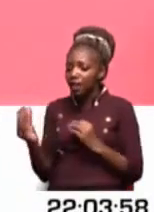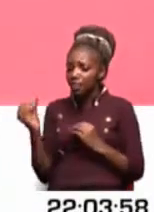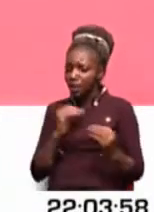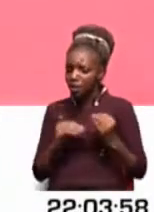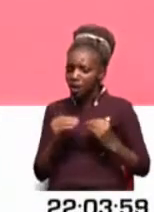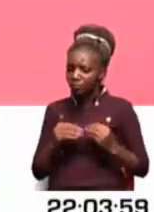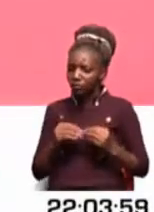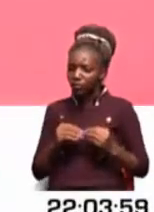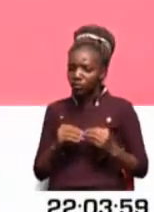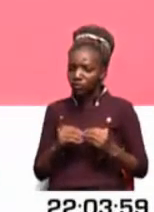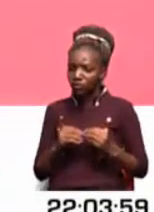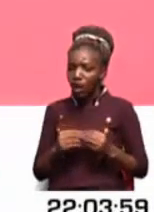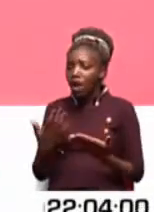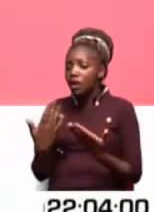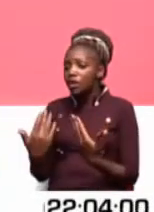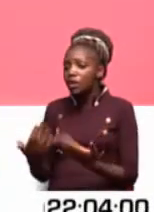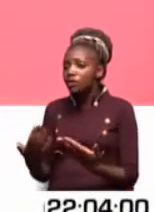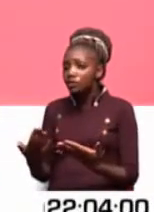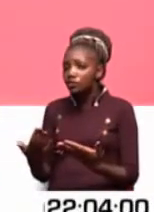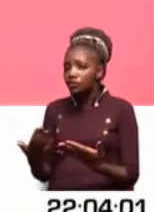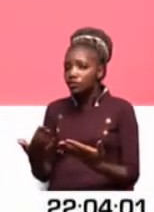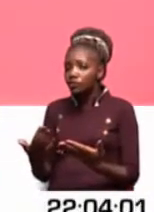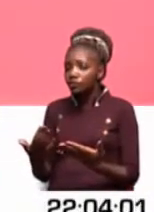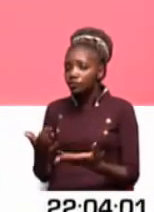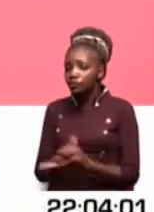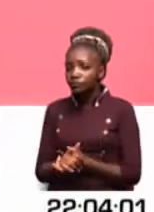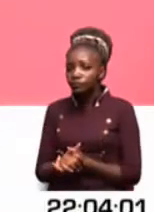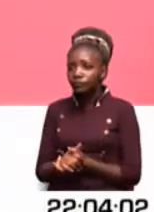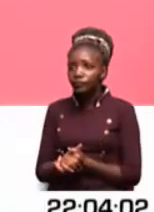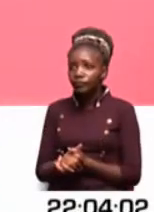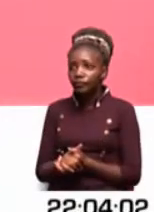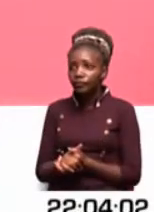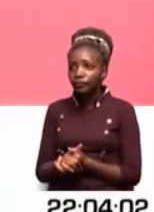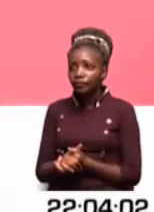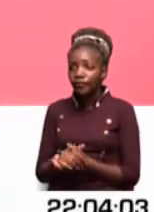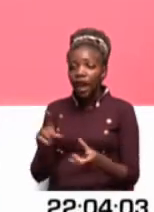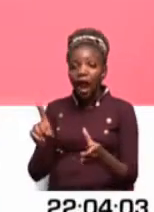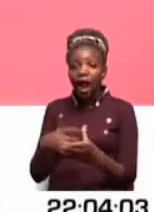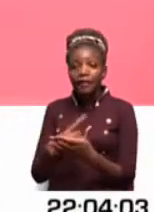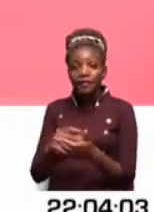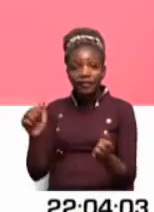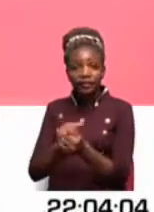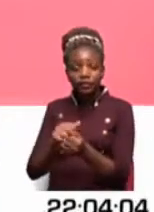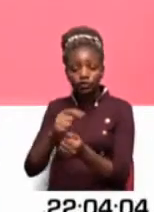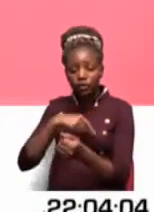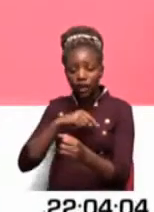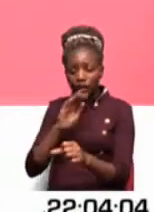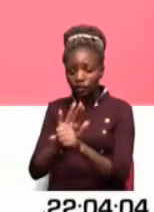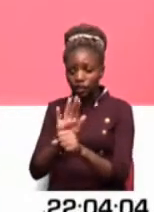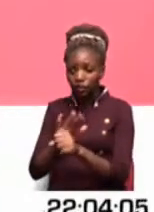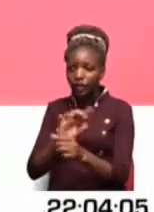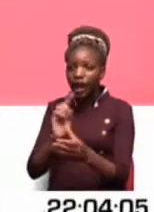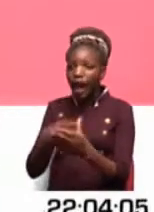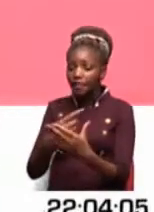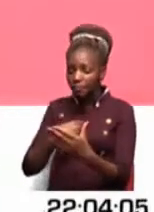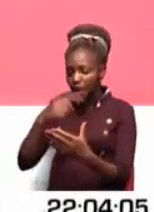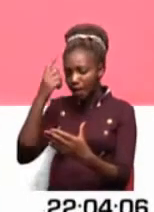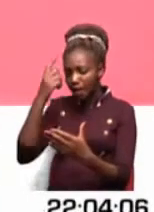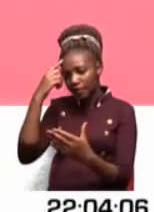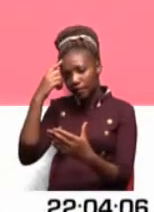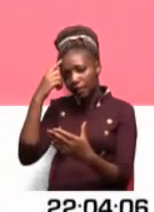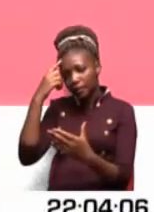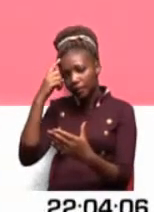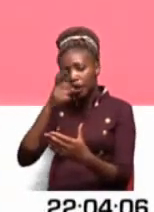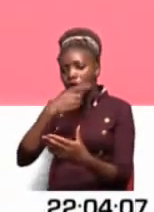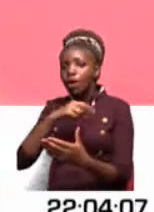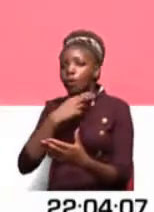integrity issues that we that has been with us and it is worsening, you know, year in, year out. Mm-hmm. And I'm thinking that except we go back to